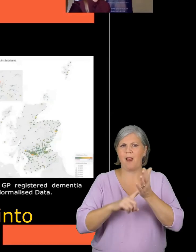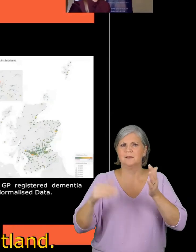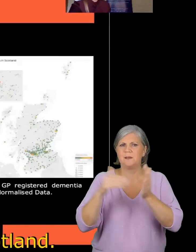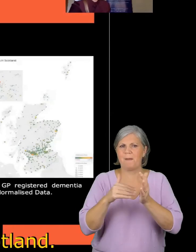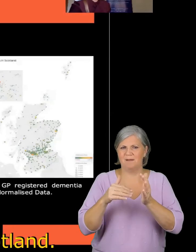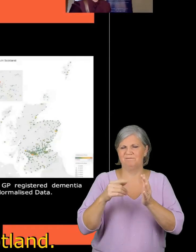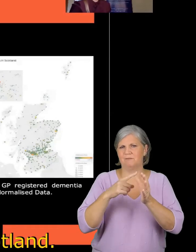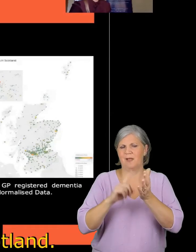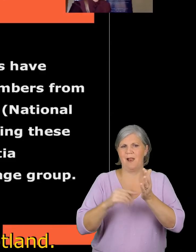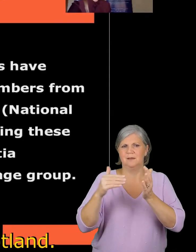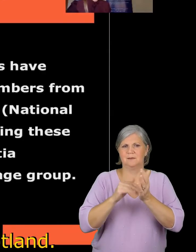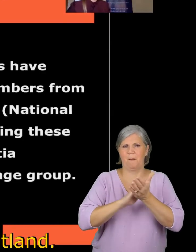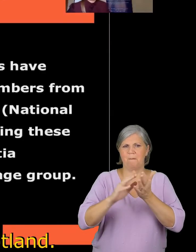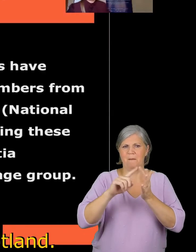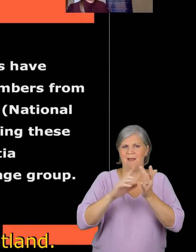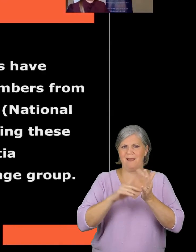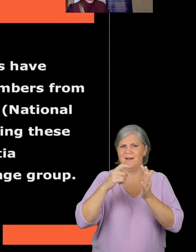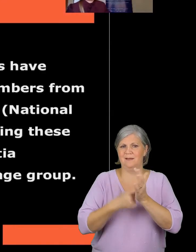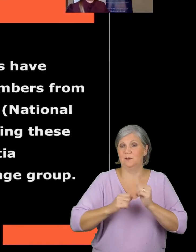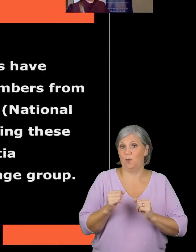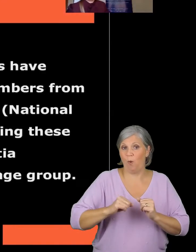Moving on now to Alzheimer's Scotland.